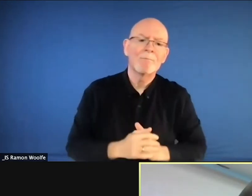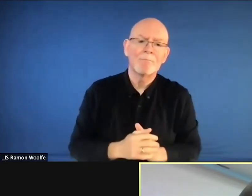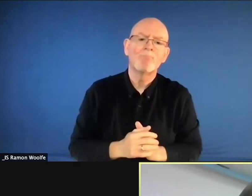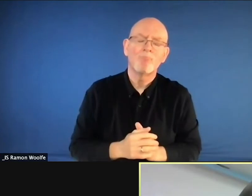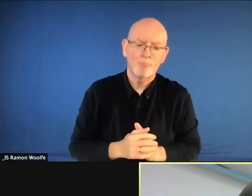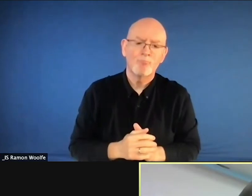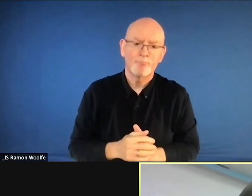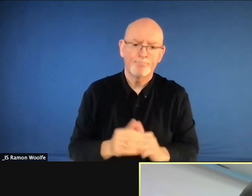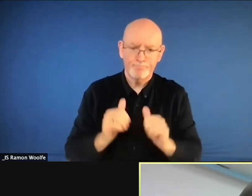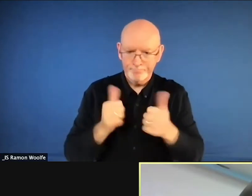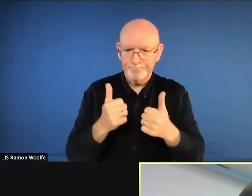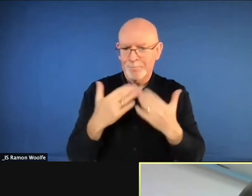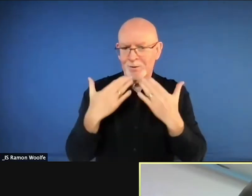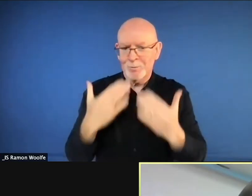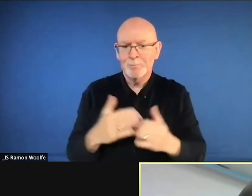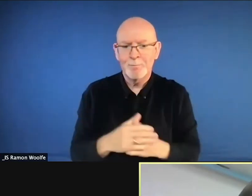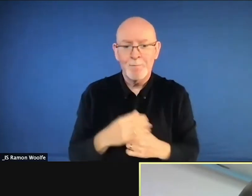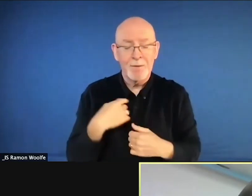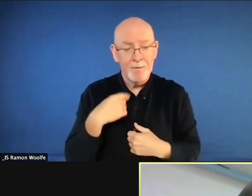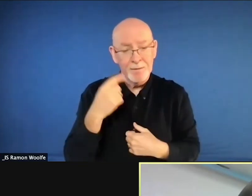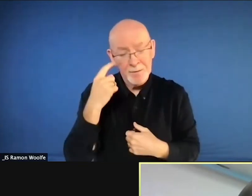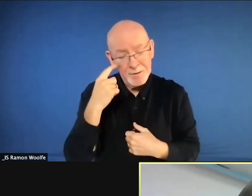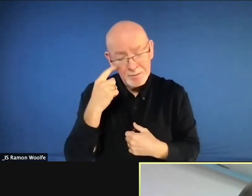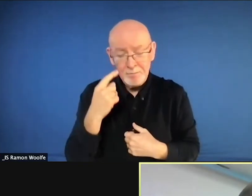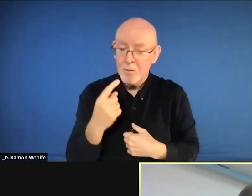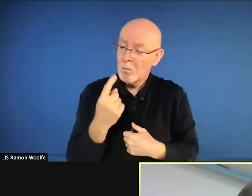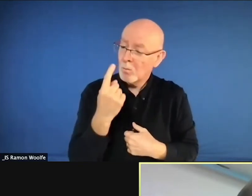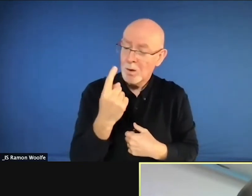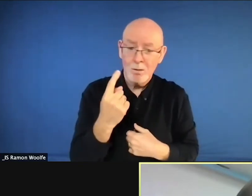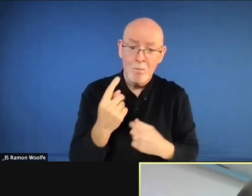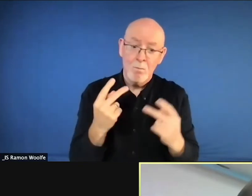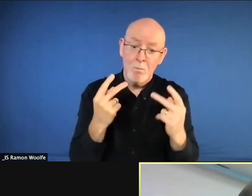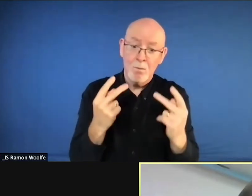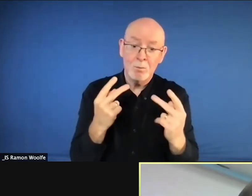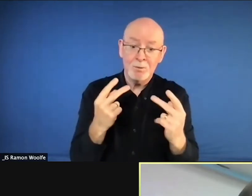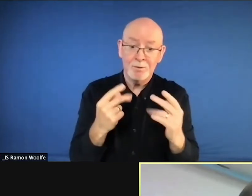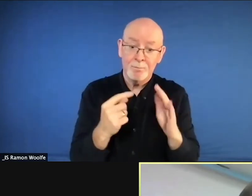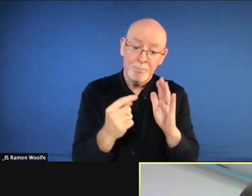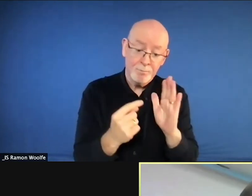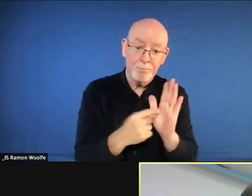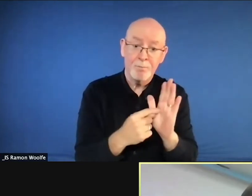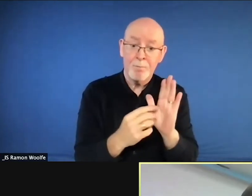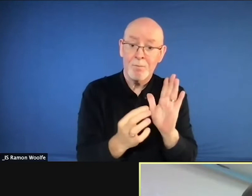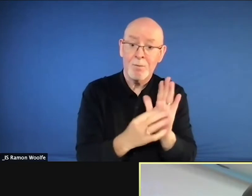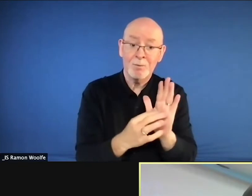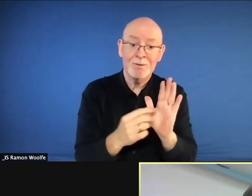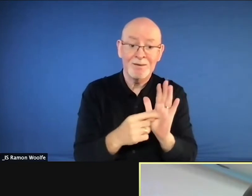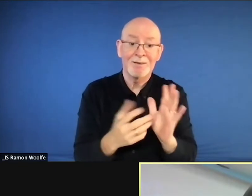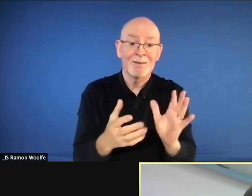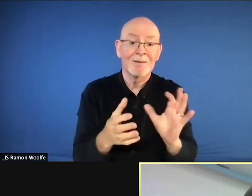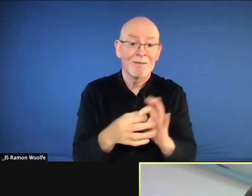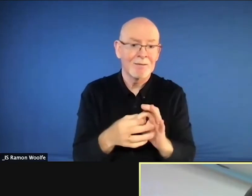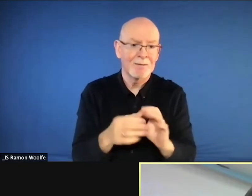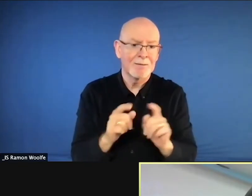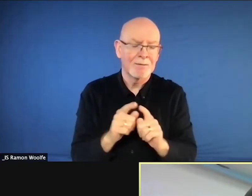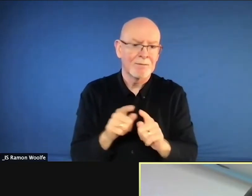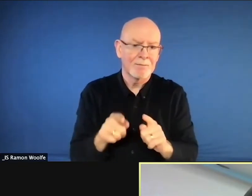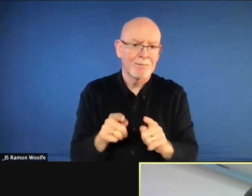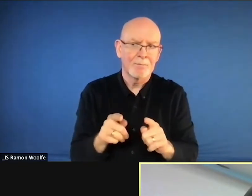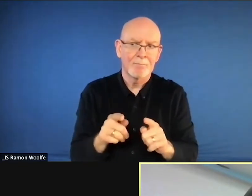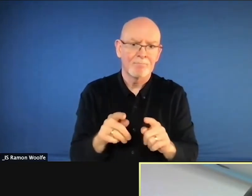great progress, is the principle of competence. I think that's